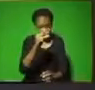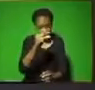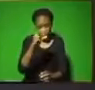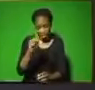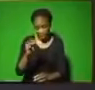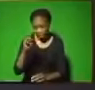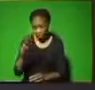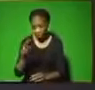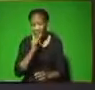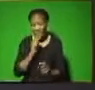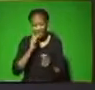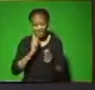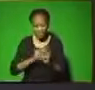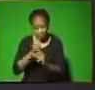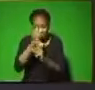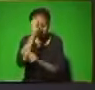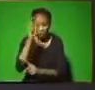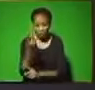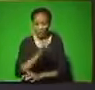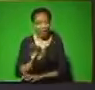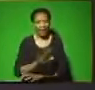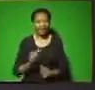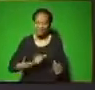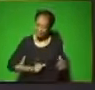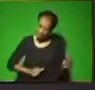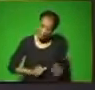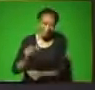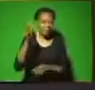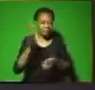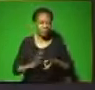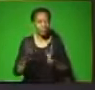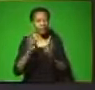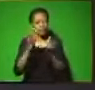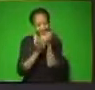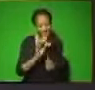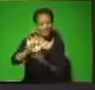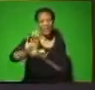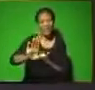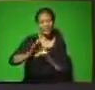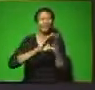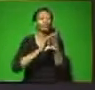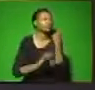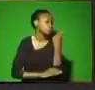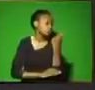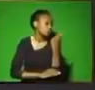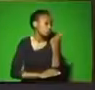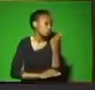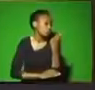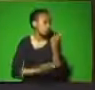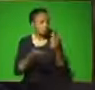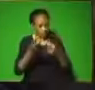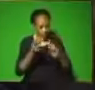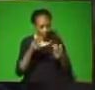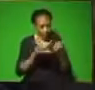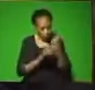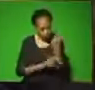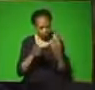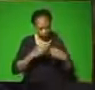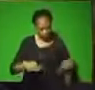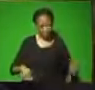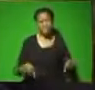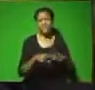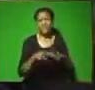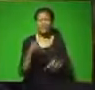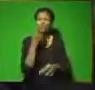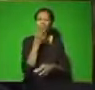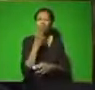only revolutionary. It is the best act in the defense of the Constitution and its founding value of a